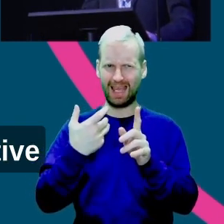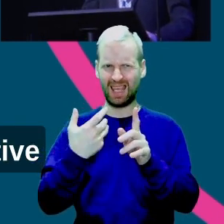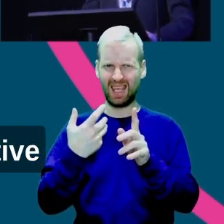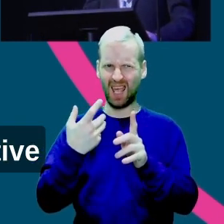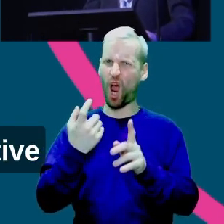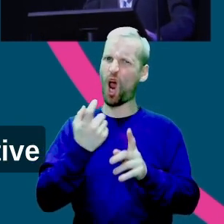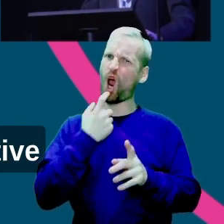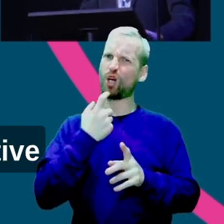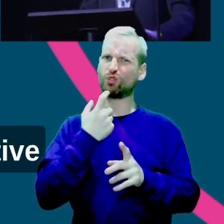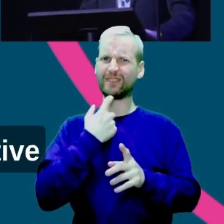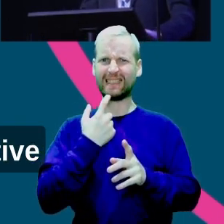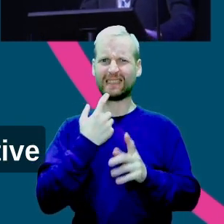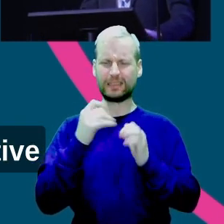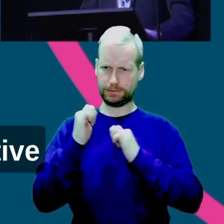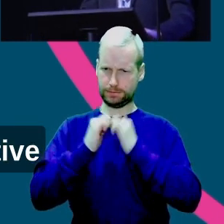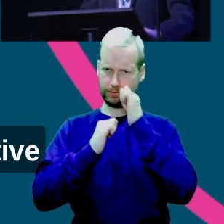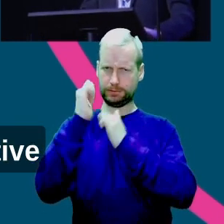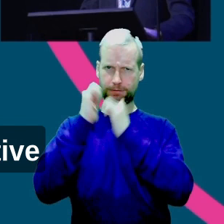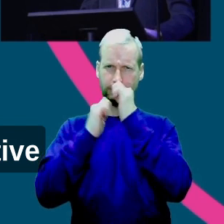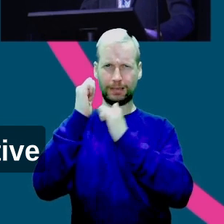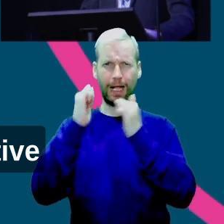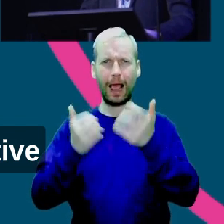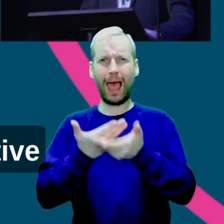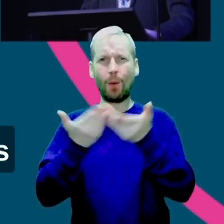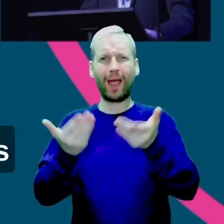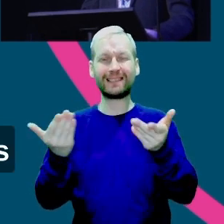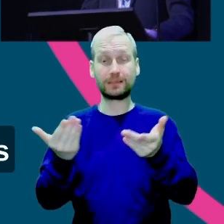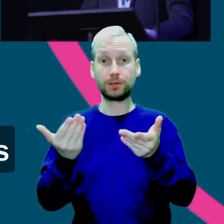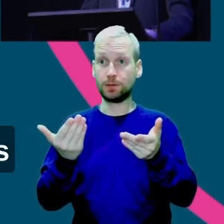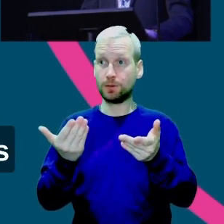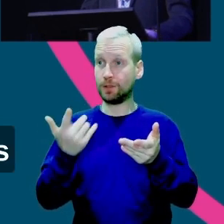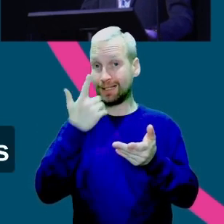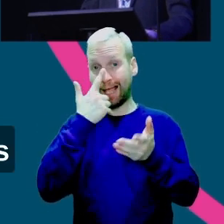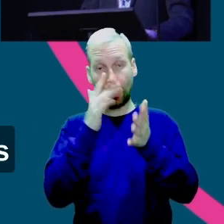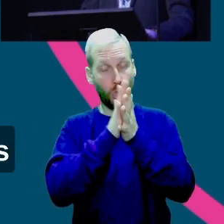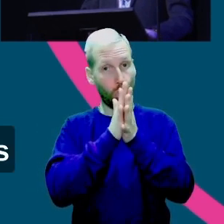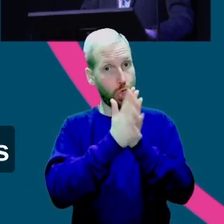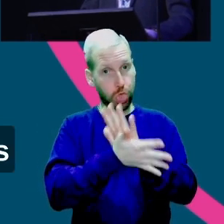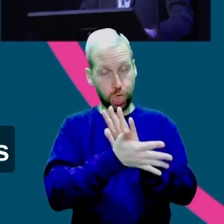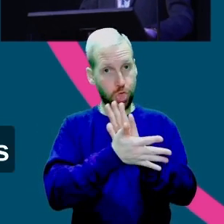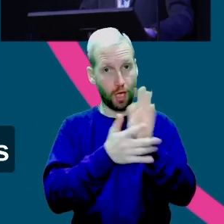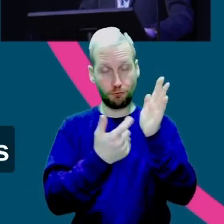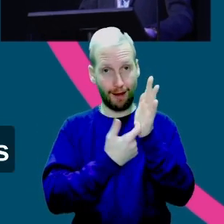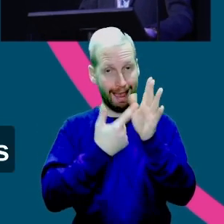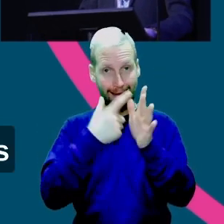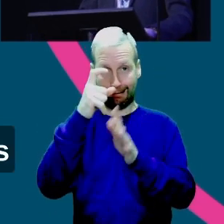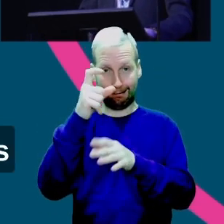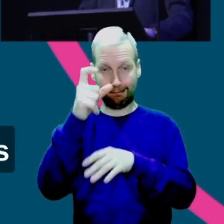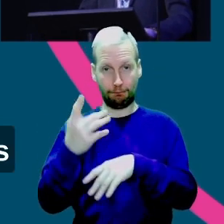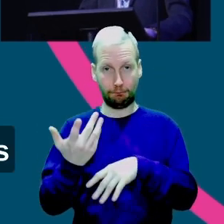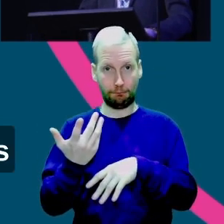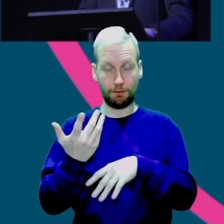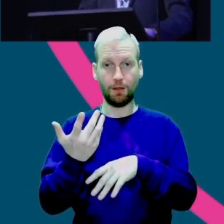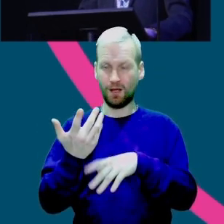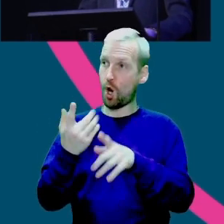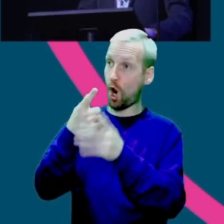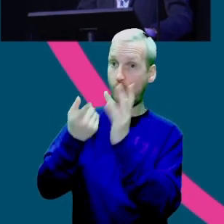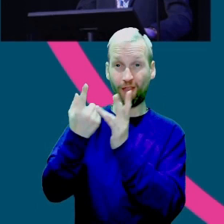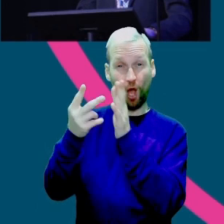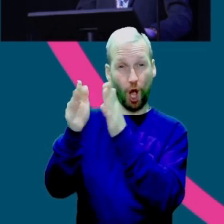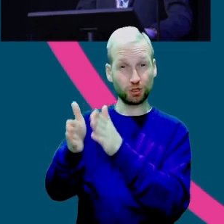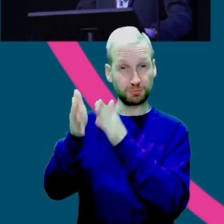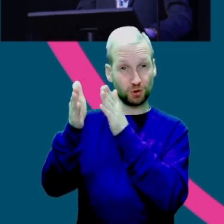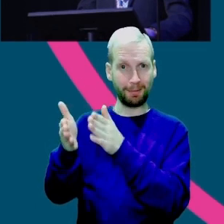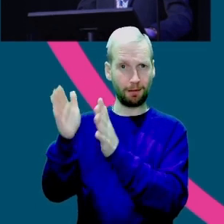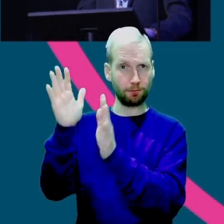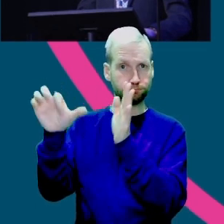concrete construction, and it's known to be defective, and there have been issues with other hospitals, but also